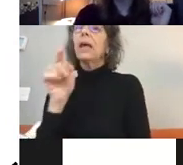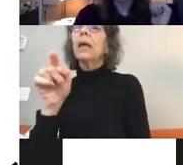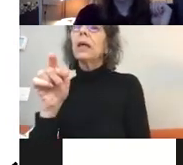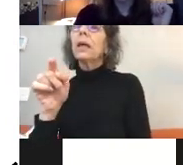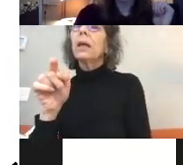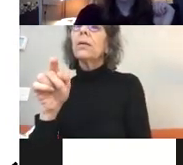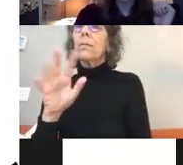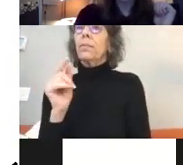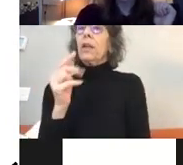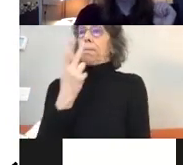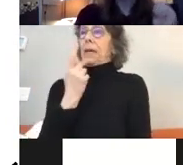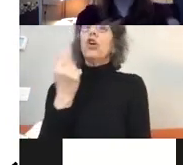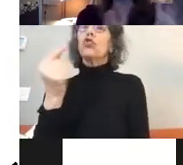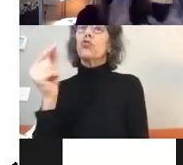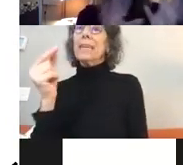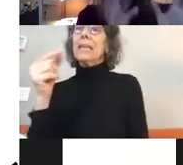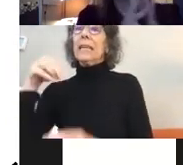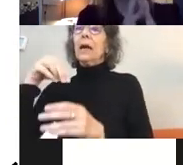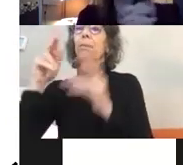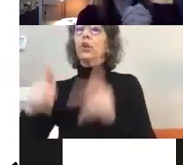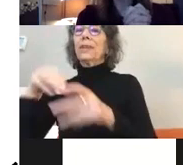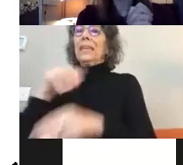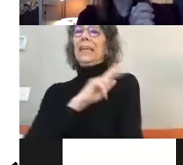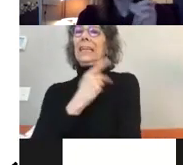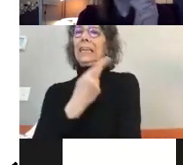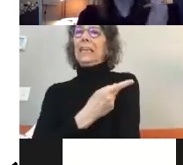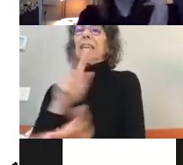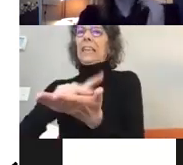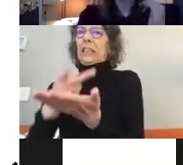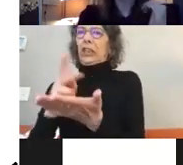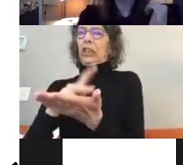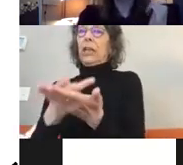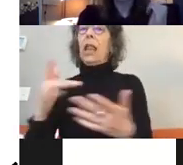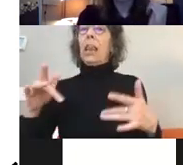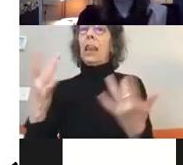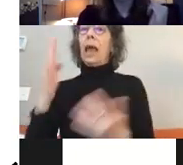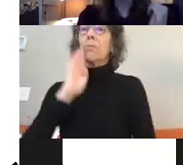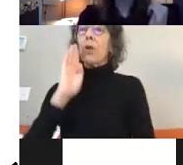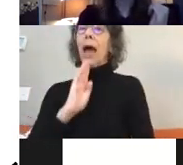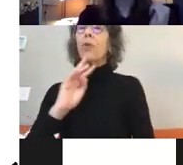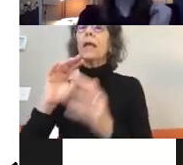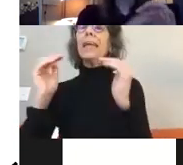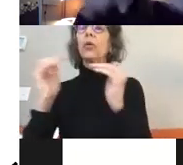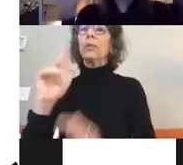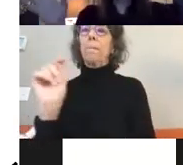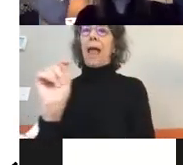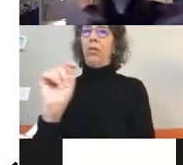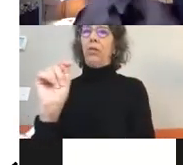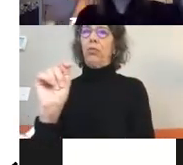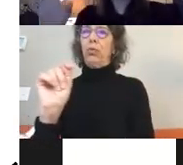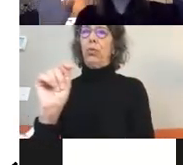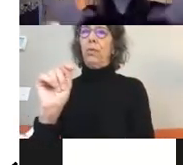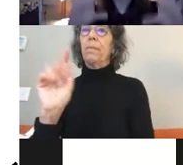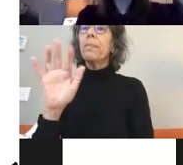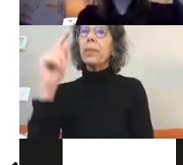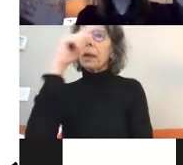patient being in the kitchen, and this light brown refers to the bathroom. And black is when